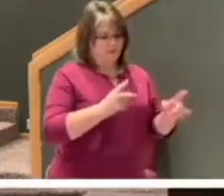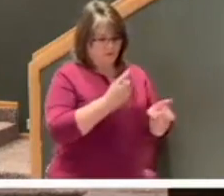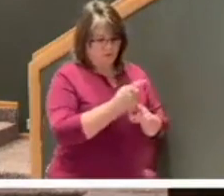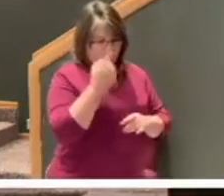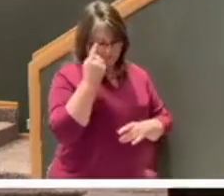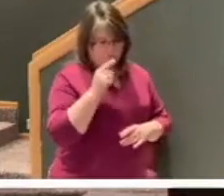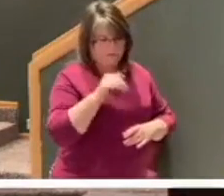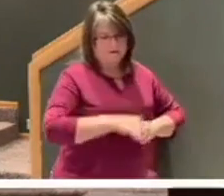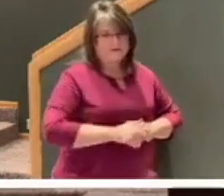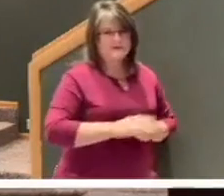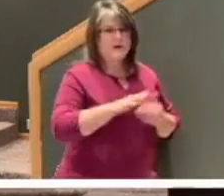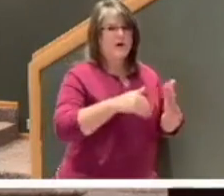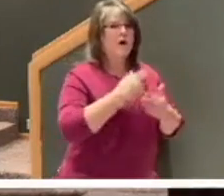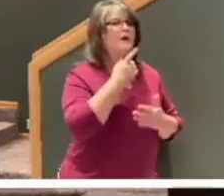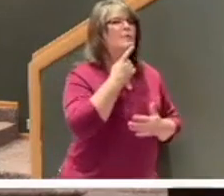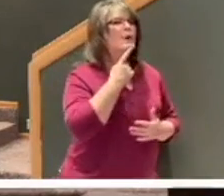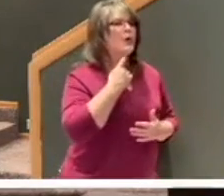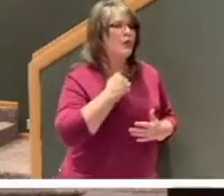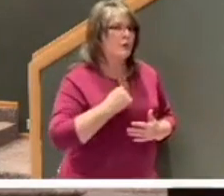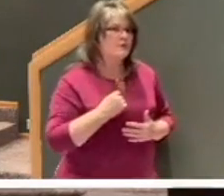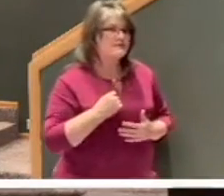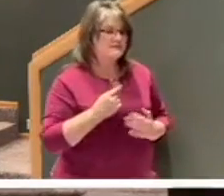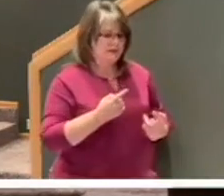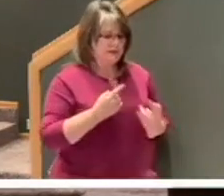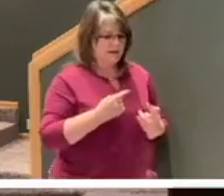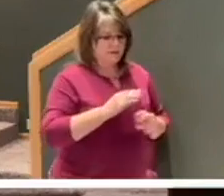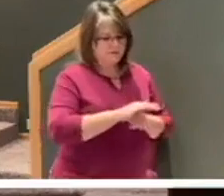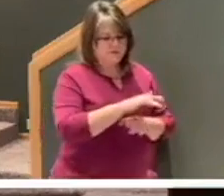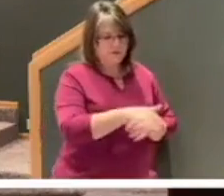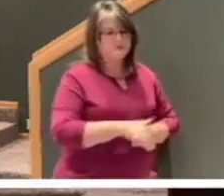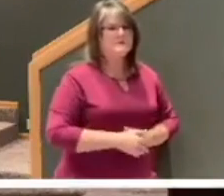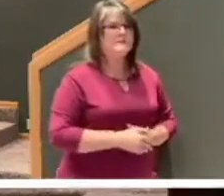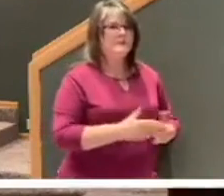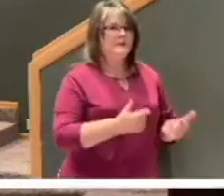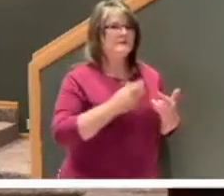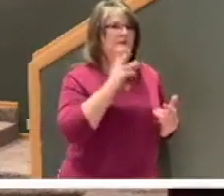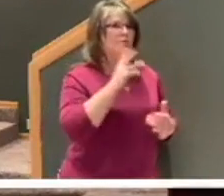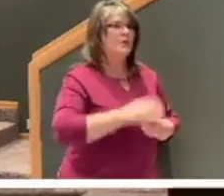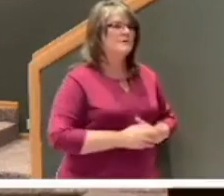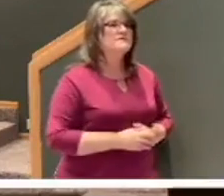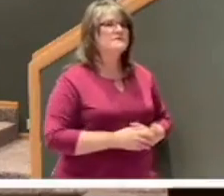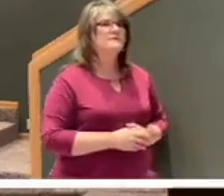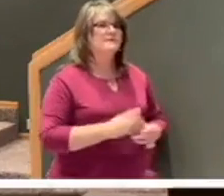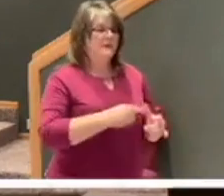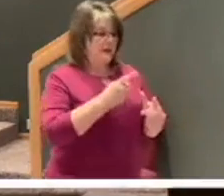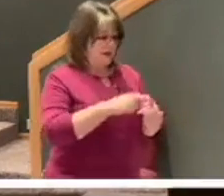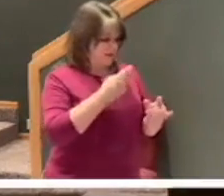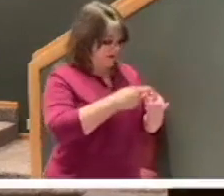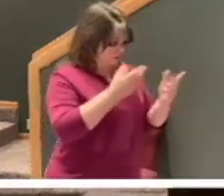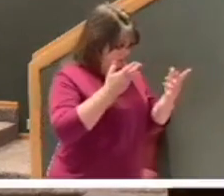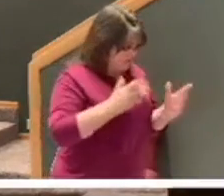It's very appropriate. All who are thirsty, come to the fountain, living waters. And